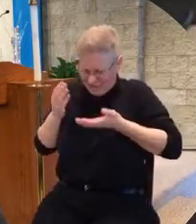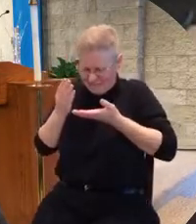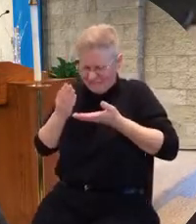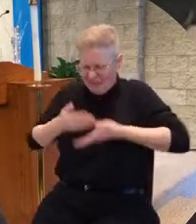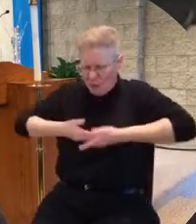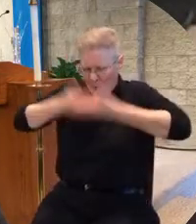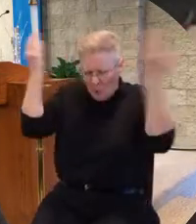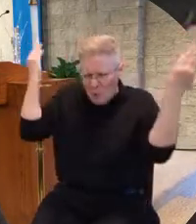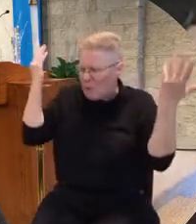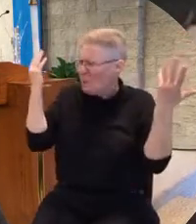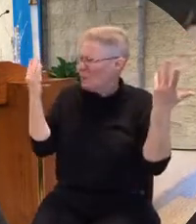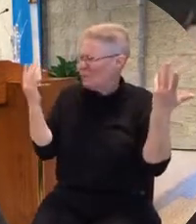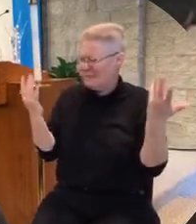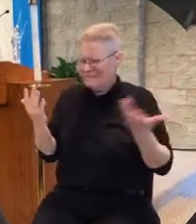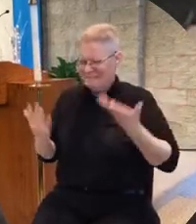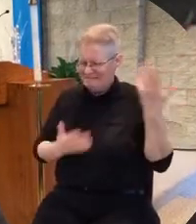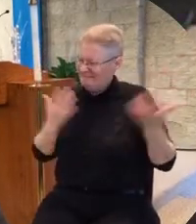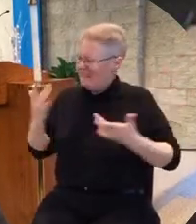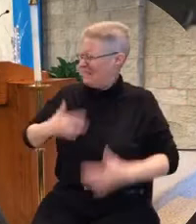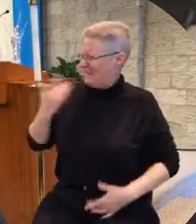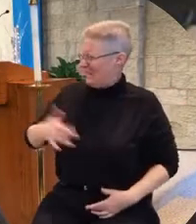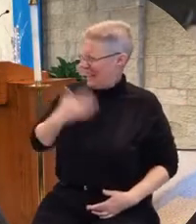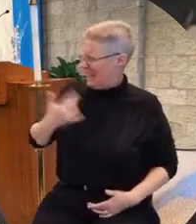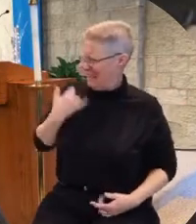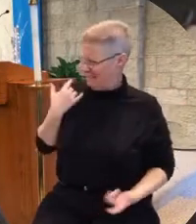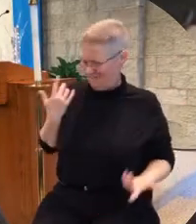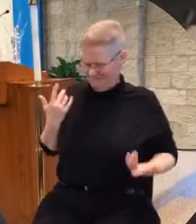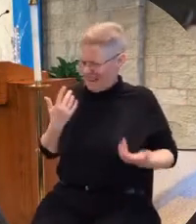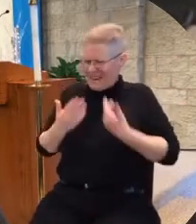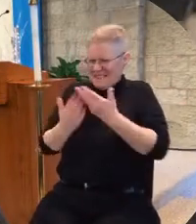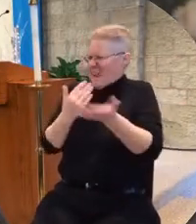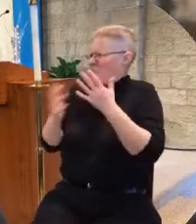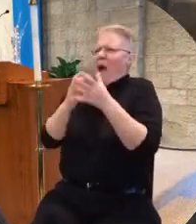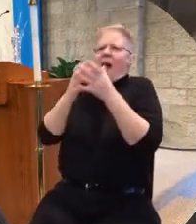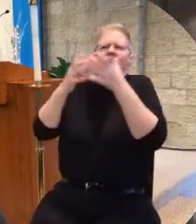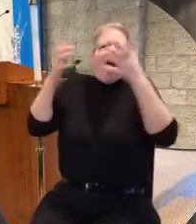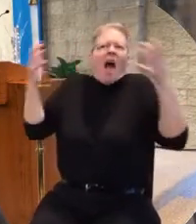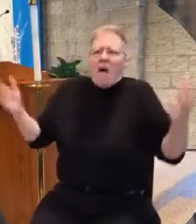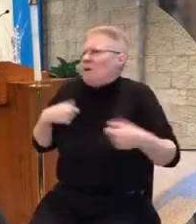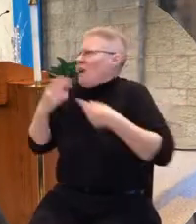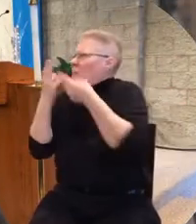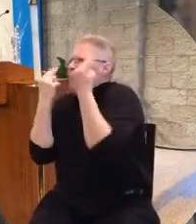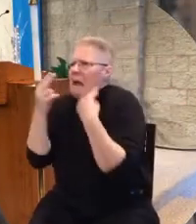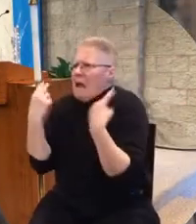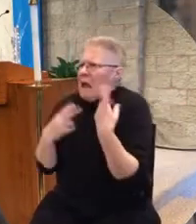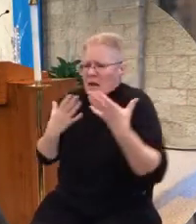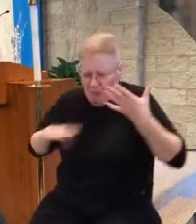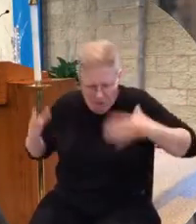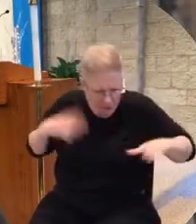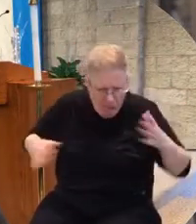and undeservingness, that I couldn't suck it up, tone it up, color it up, no matter how hard I tried.